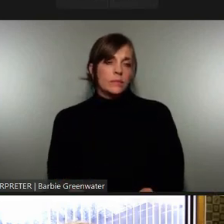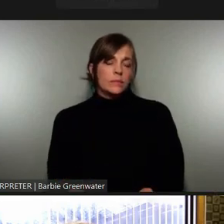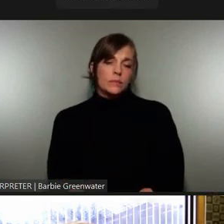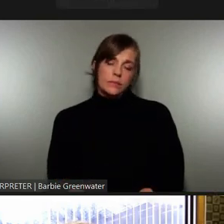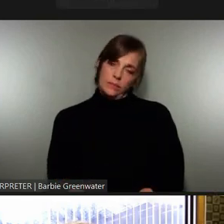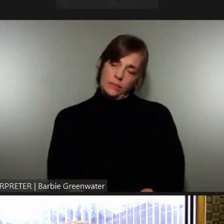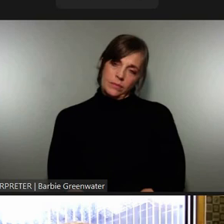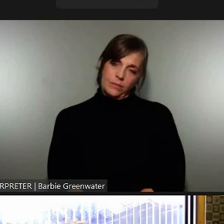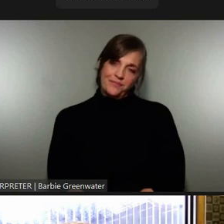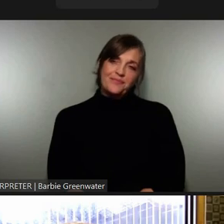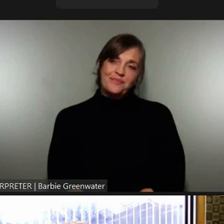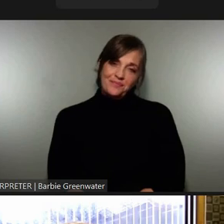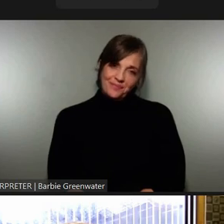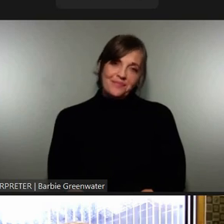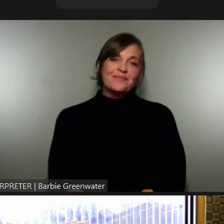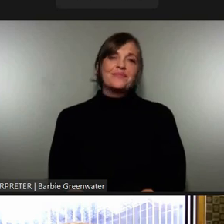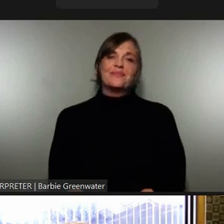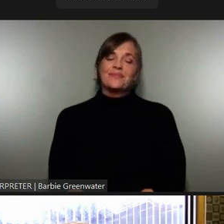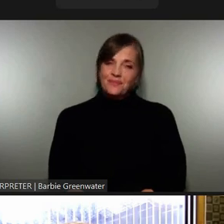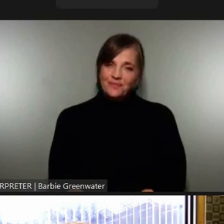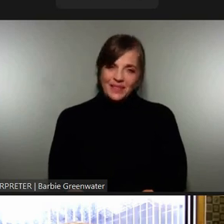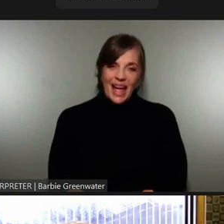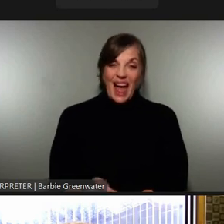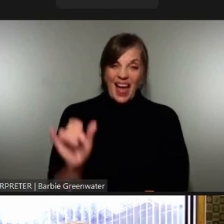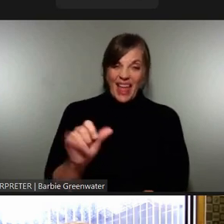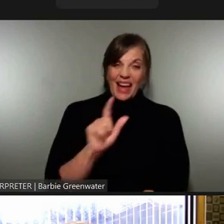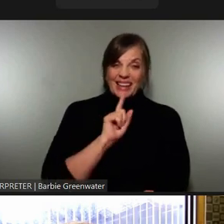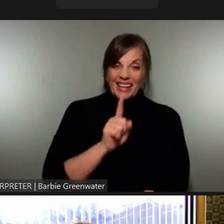Well, that is a $26 million question.